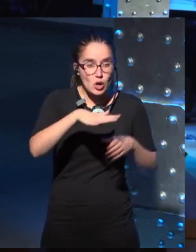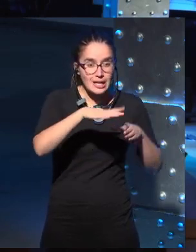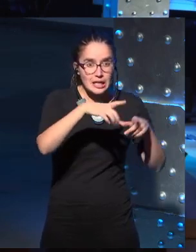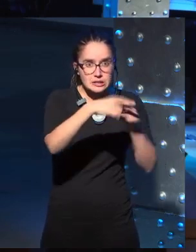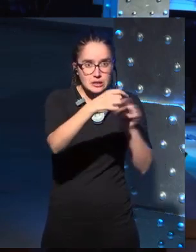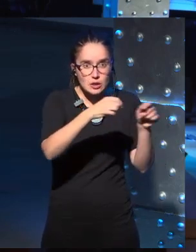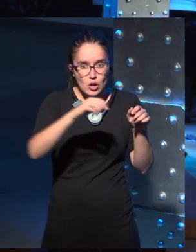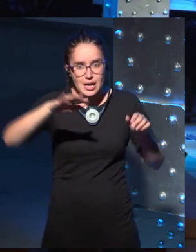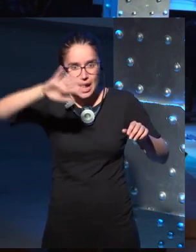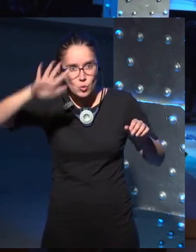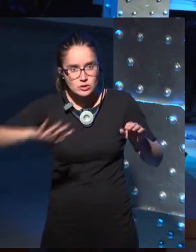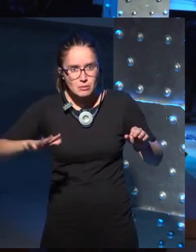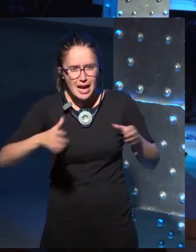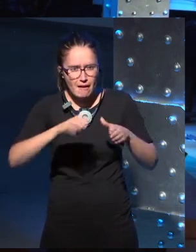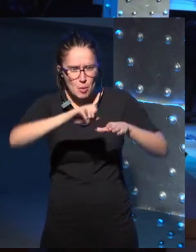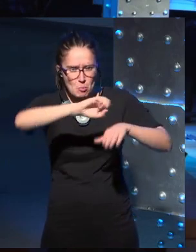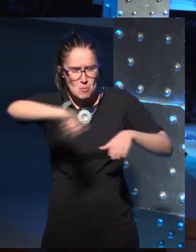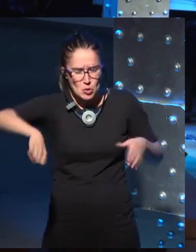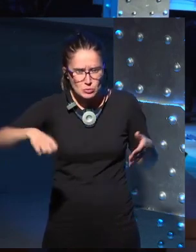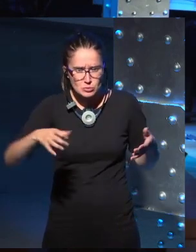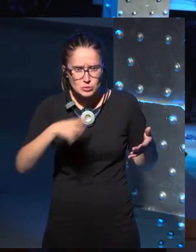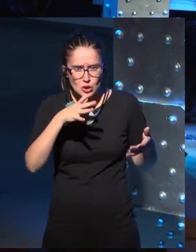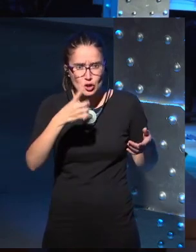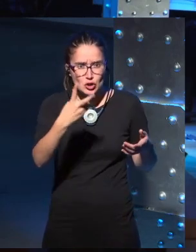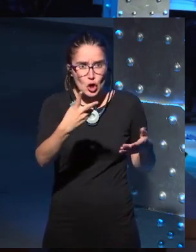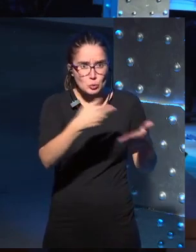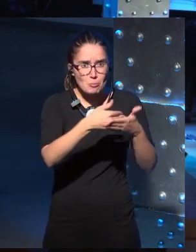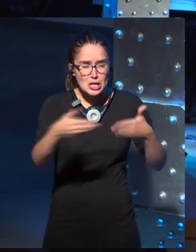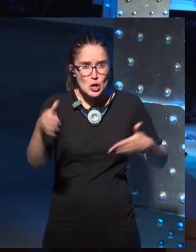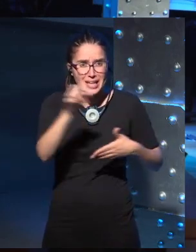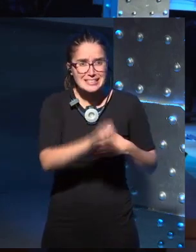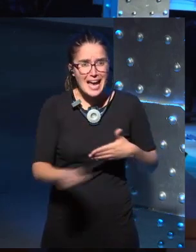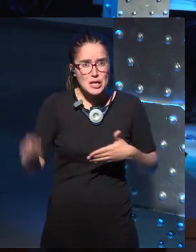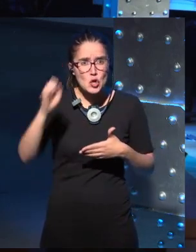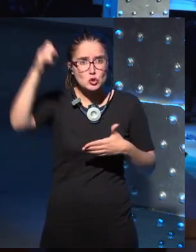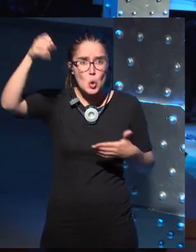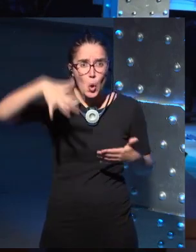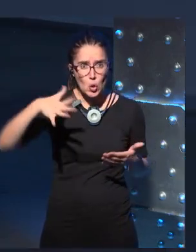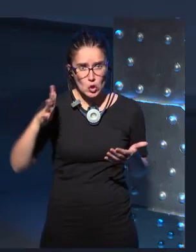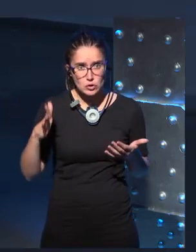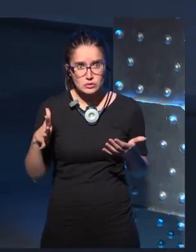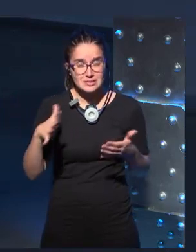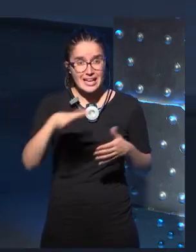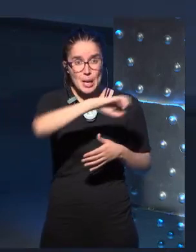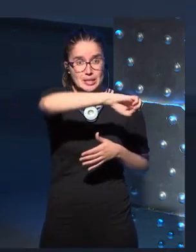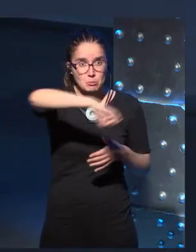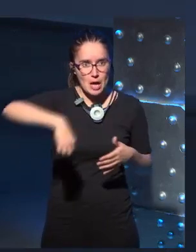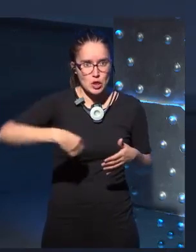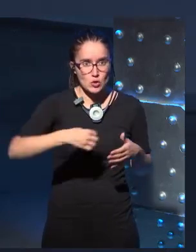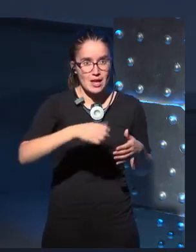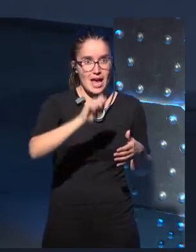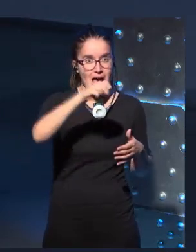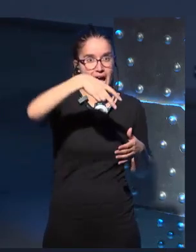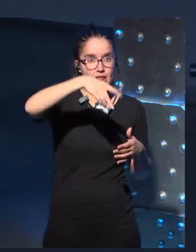see in the background. 2 million light years of nothing between Andromeda and the Milky